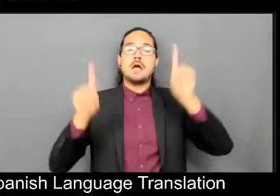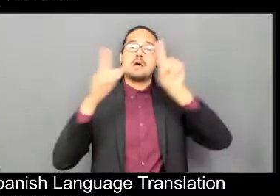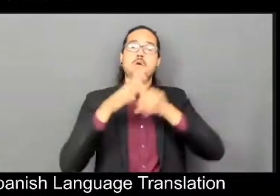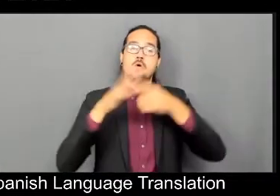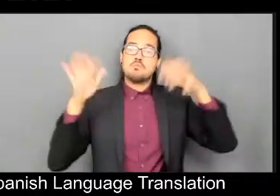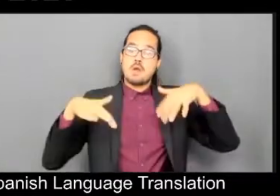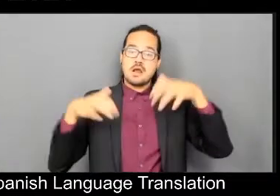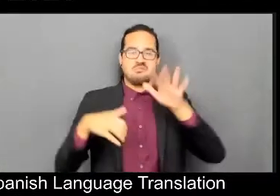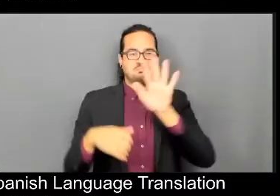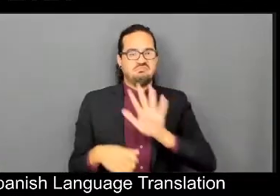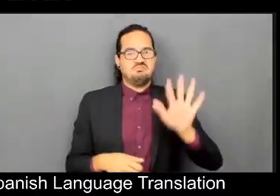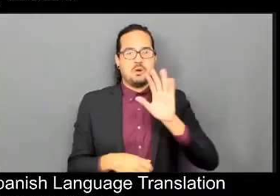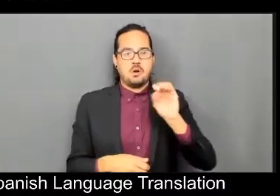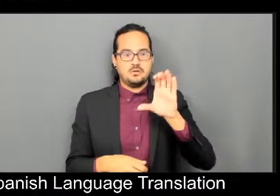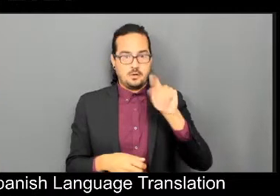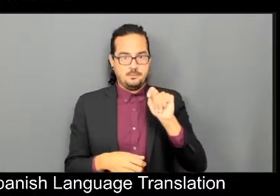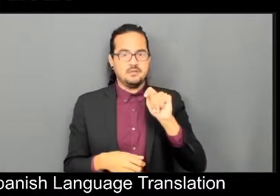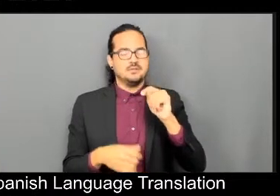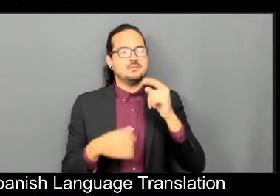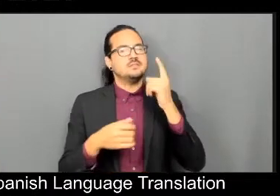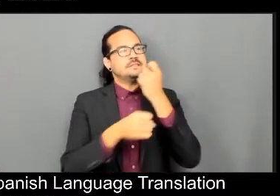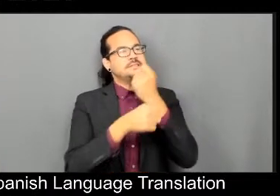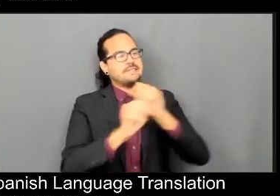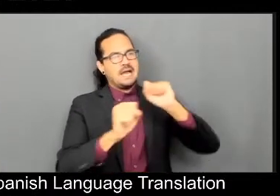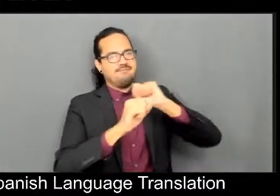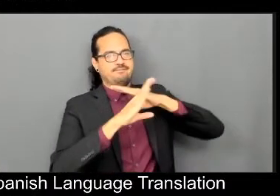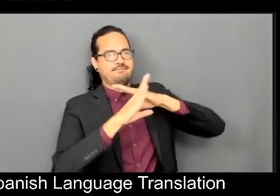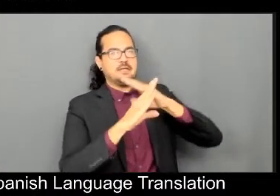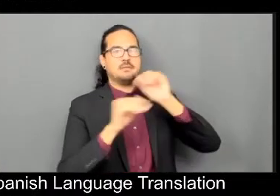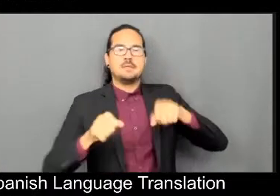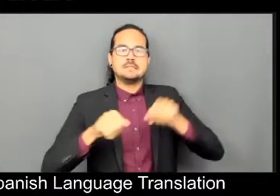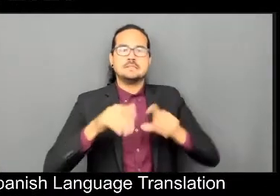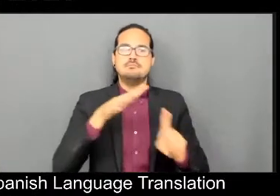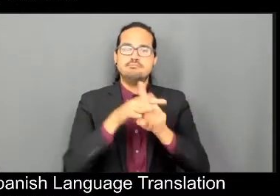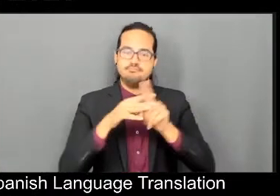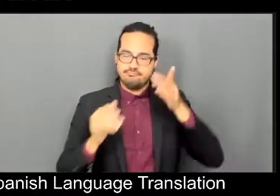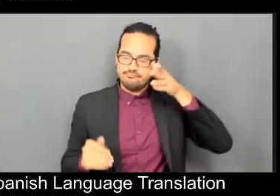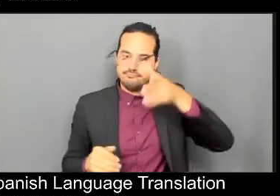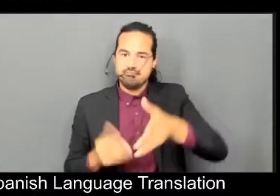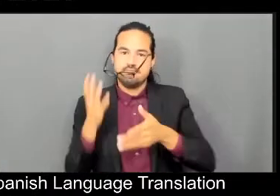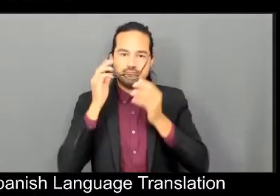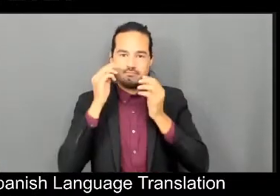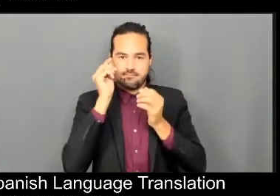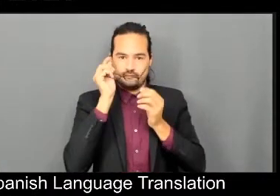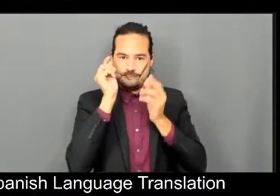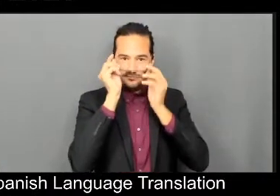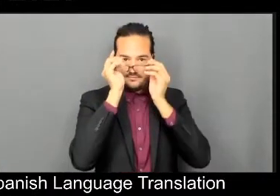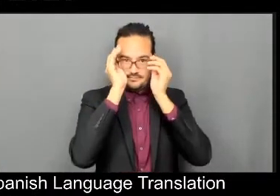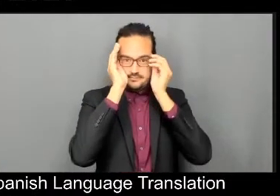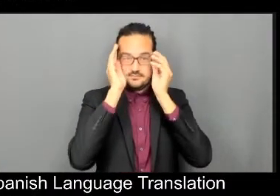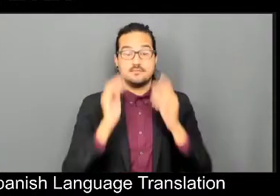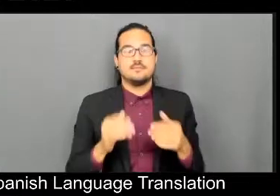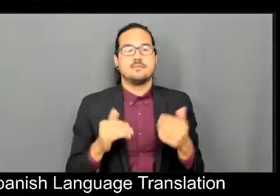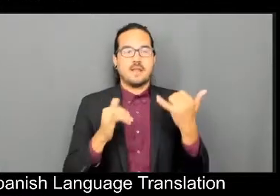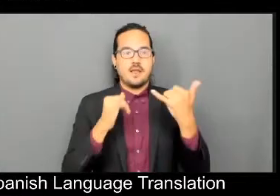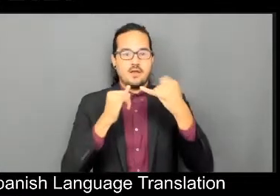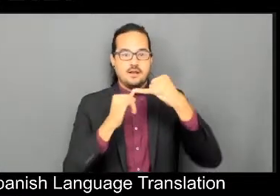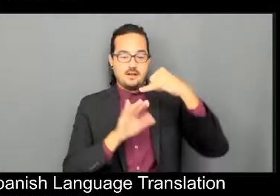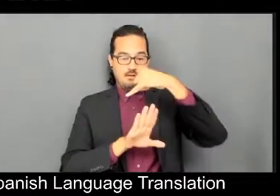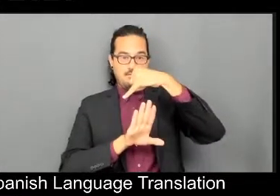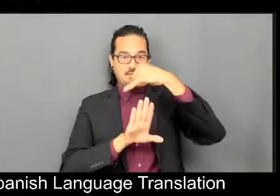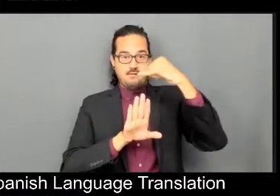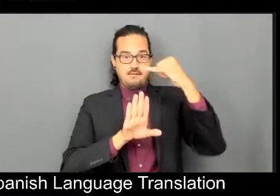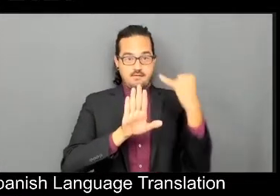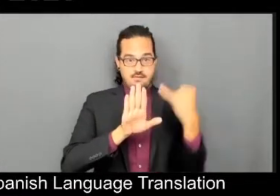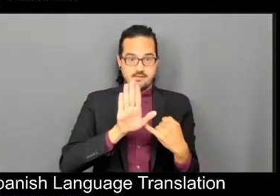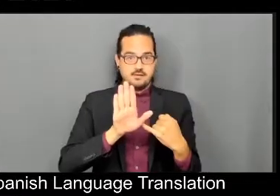Limatour Road continues to hold day and night. Night shift didn't have no issues, no concerns last night out